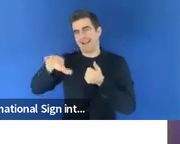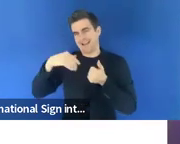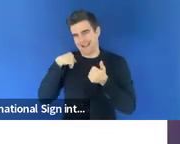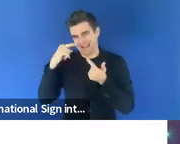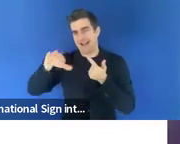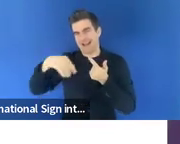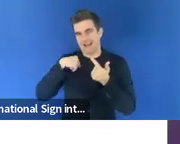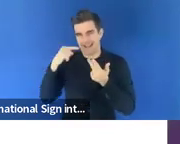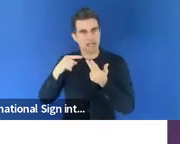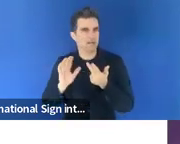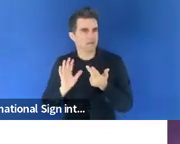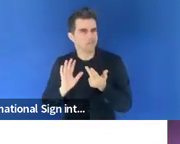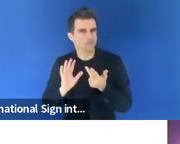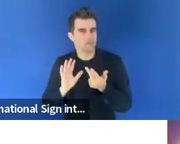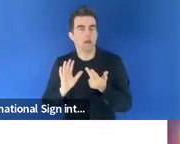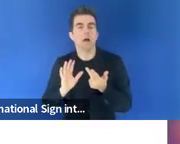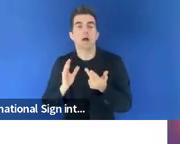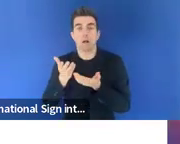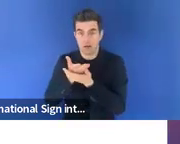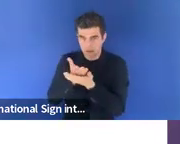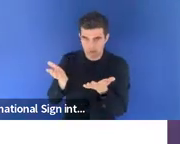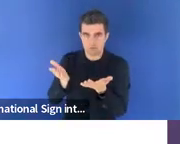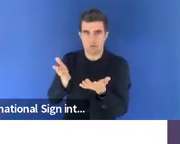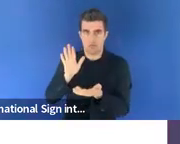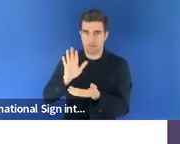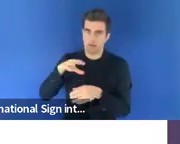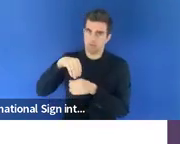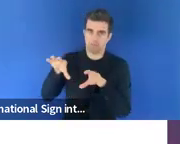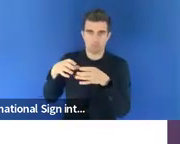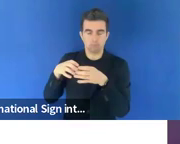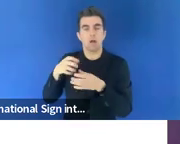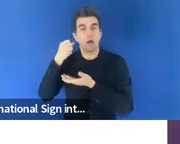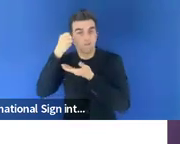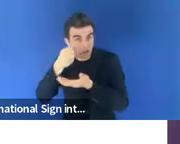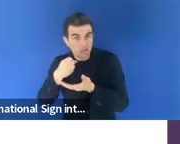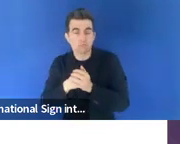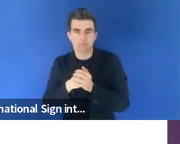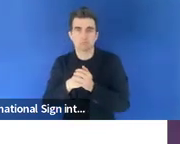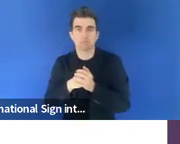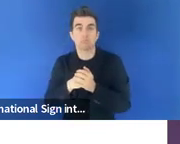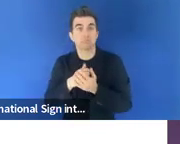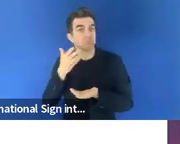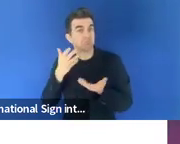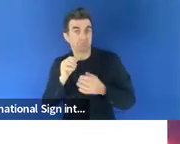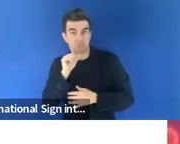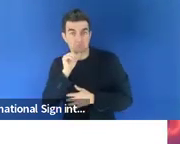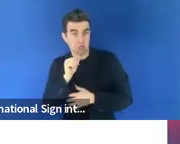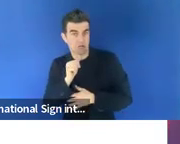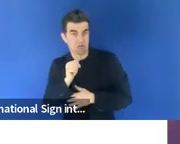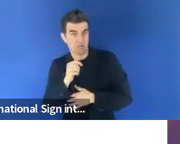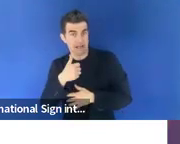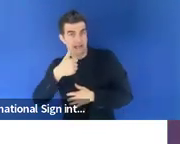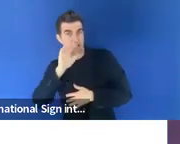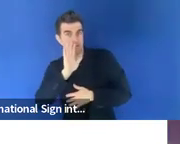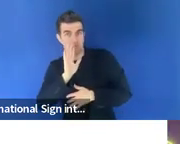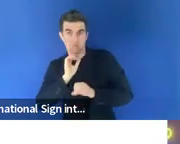to be curious. That's where the insights are going to come from. And you have to accept what they say, even if it contradicts